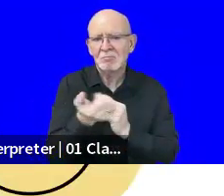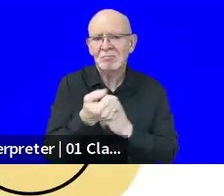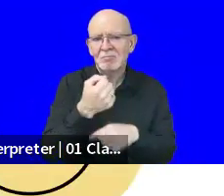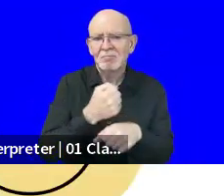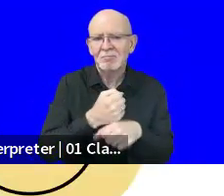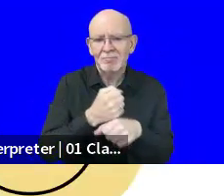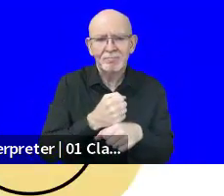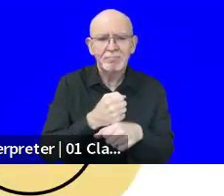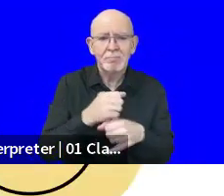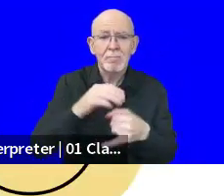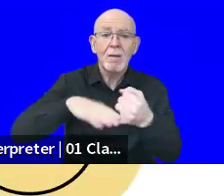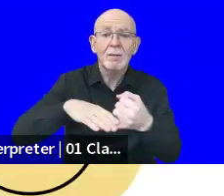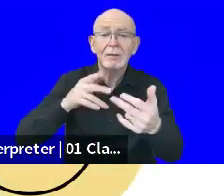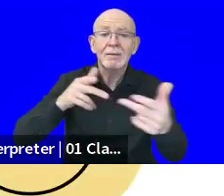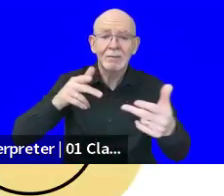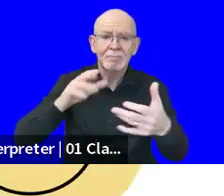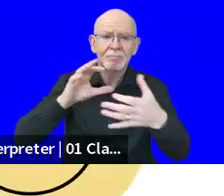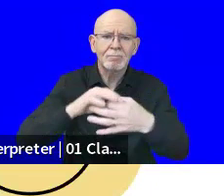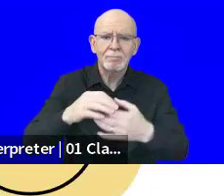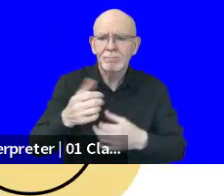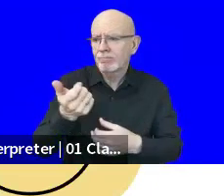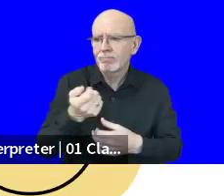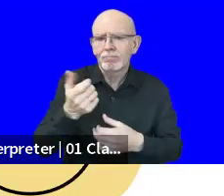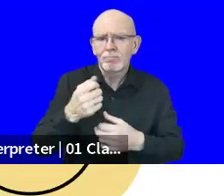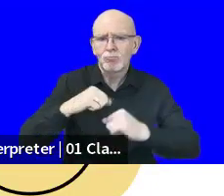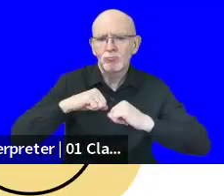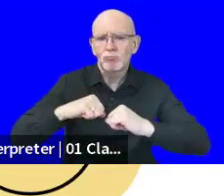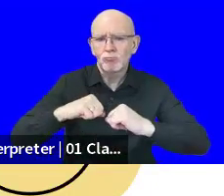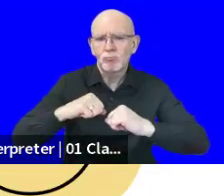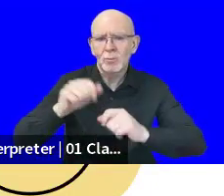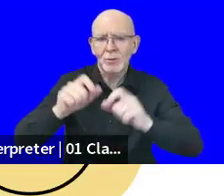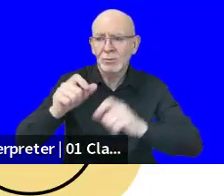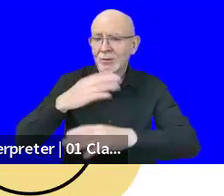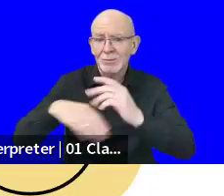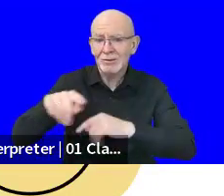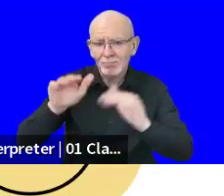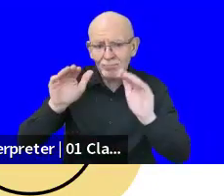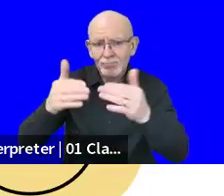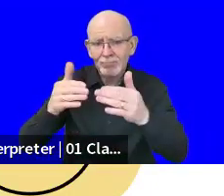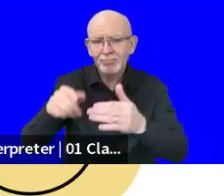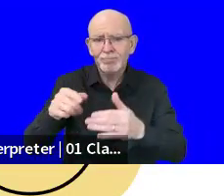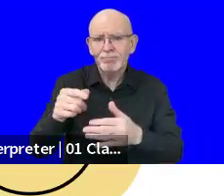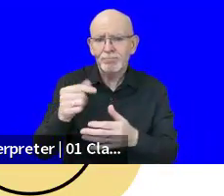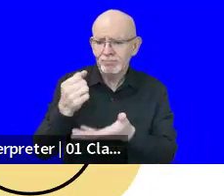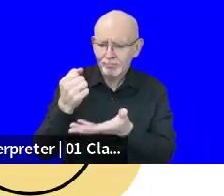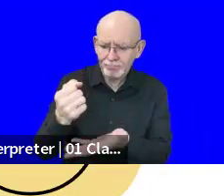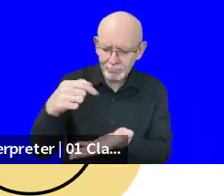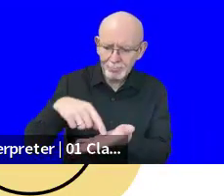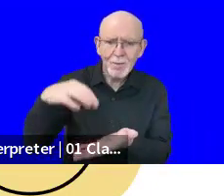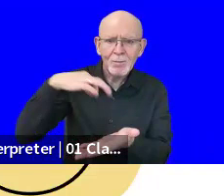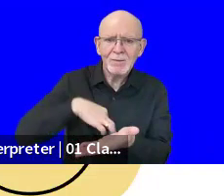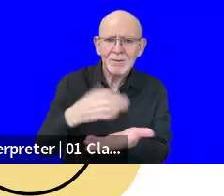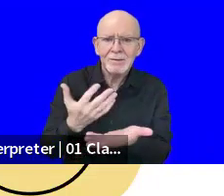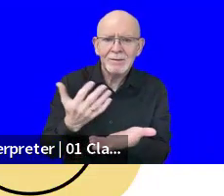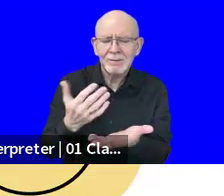So focusing on the this first webinar, we have been talking about disability-related